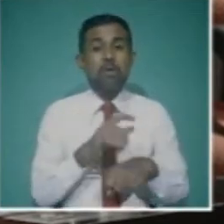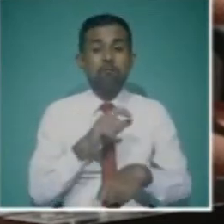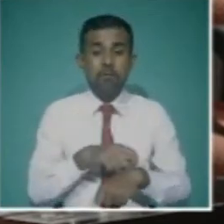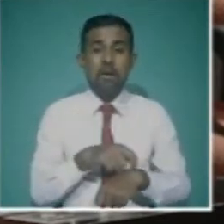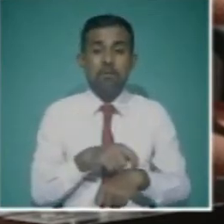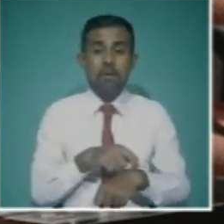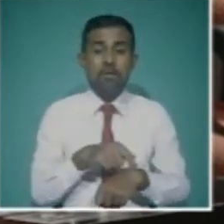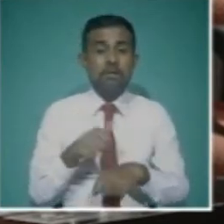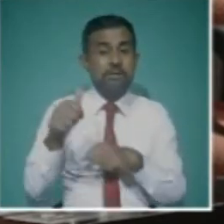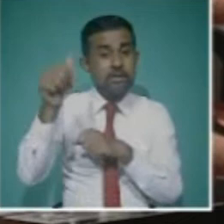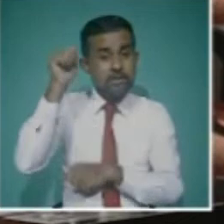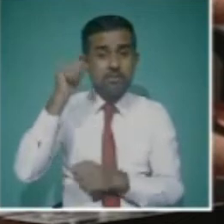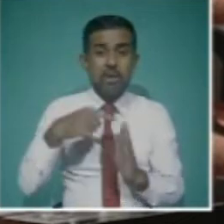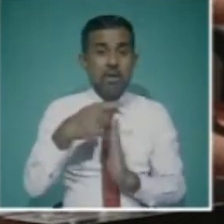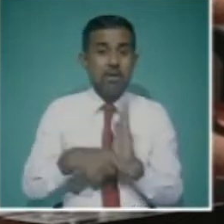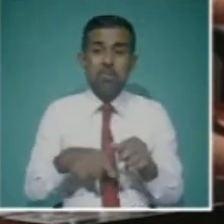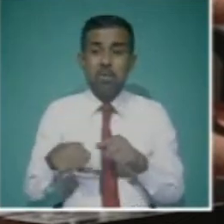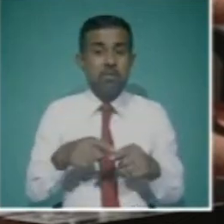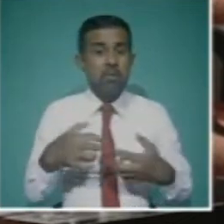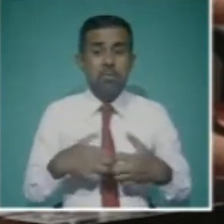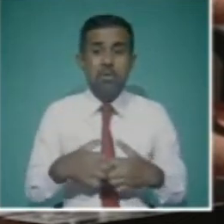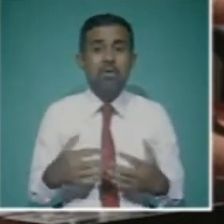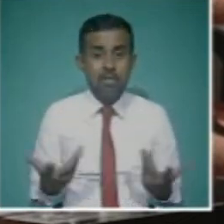this country never had to, then